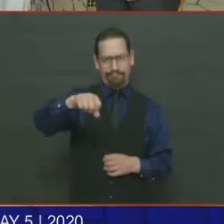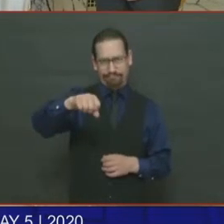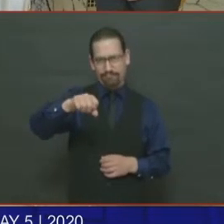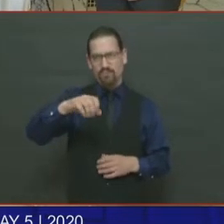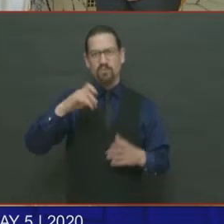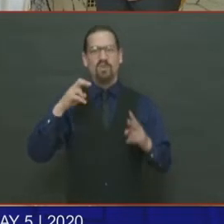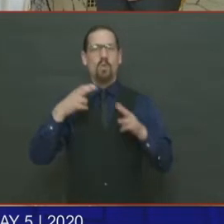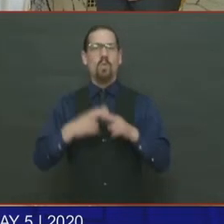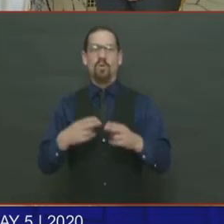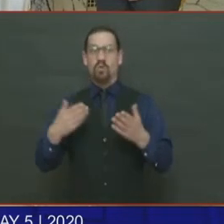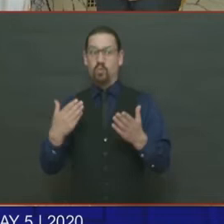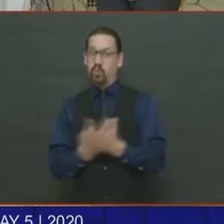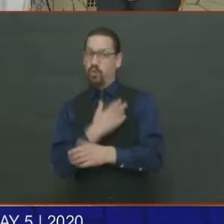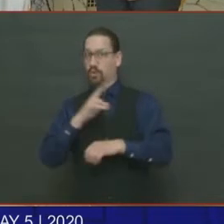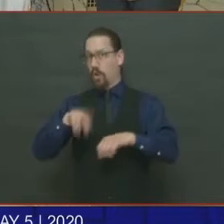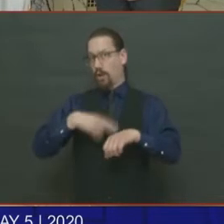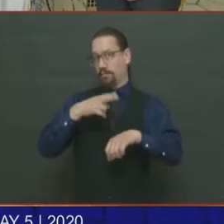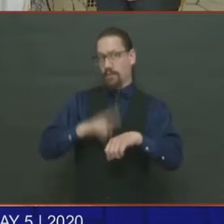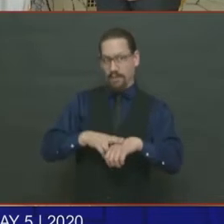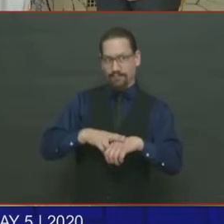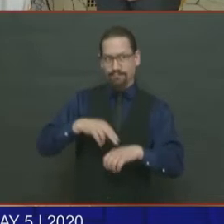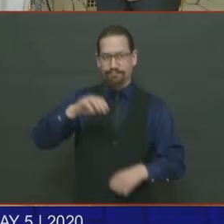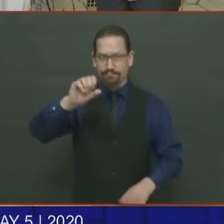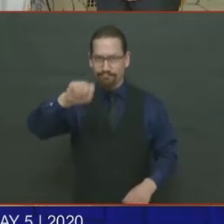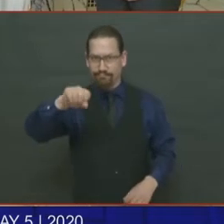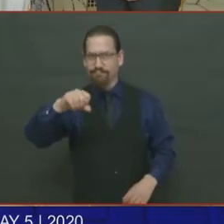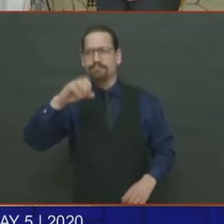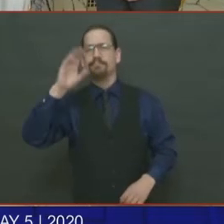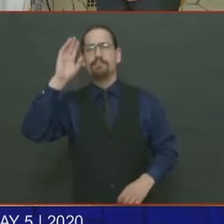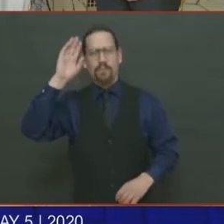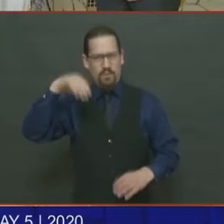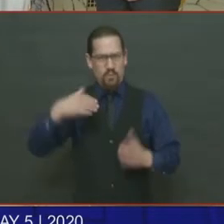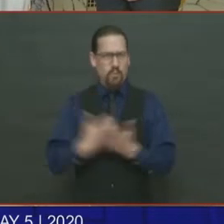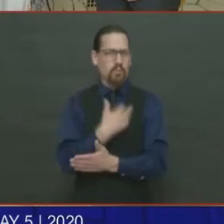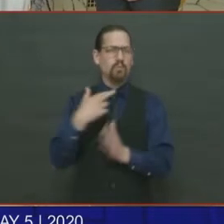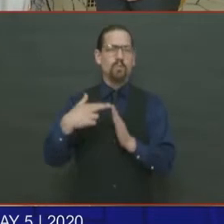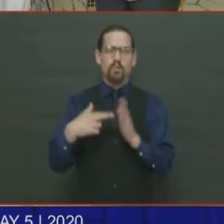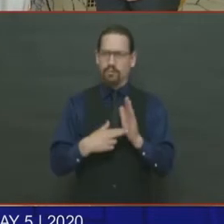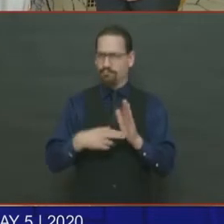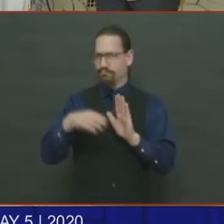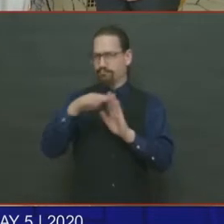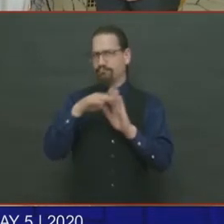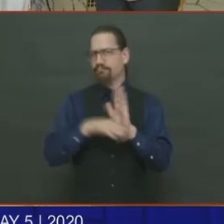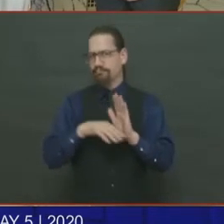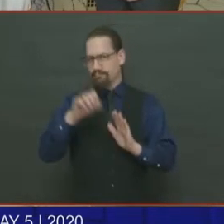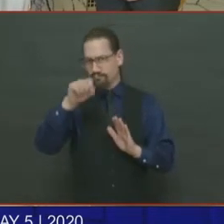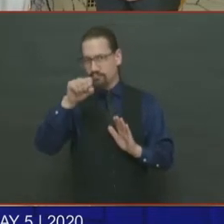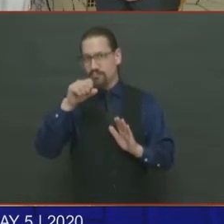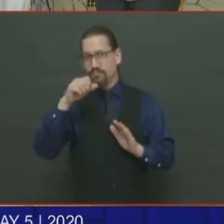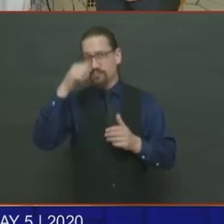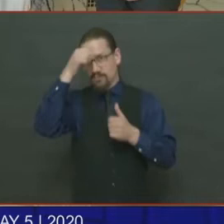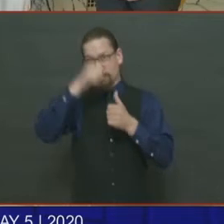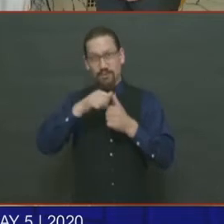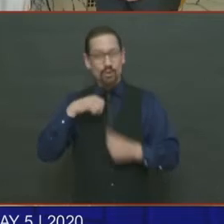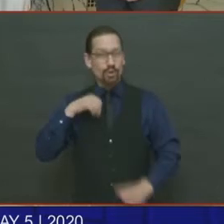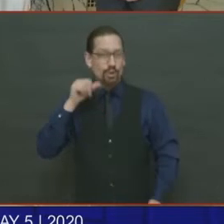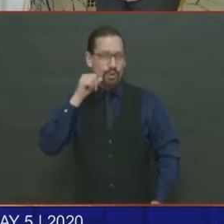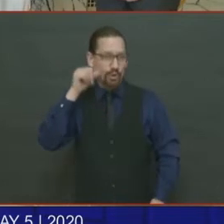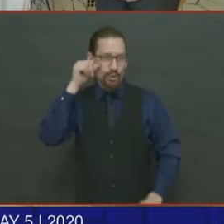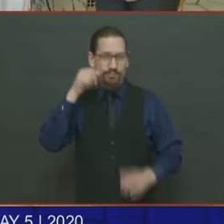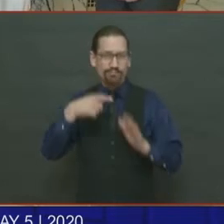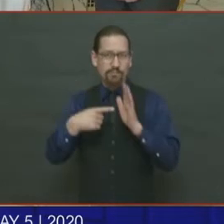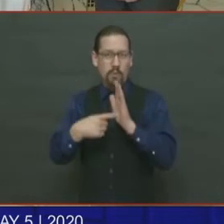By putting out those pictures yesterday, I was hoping folks who own a retail shop could take a look at the pictures and have a